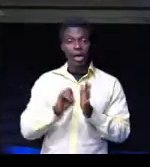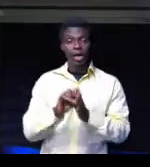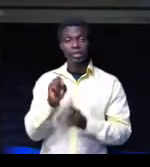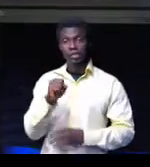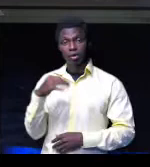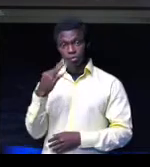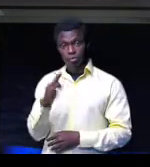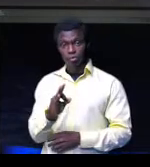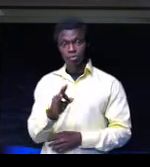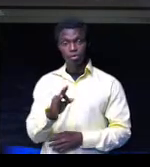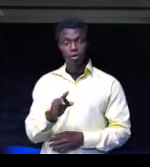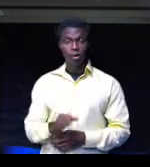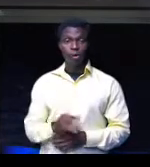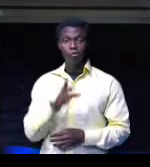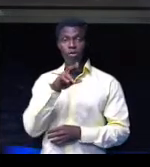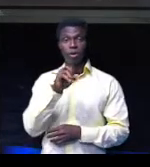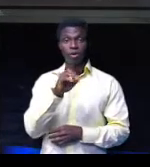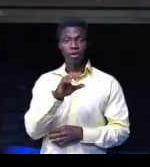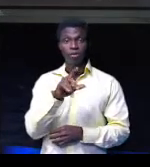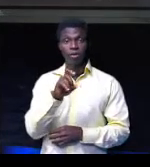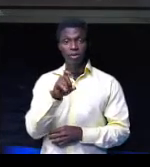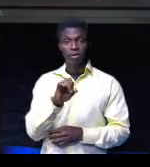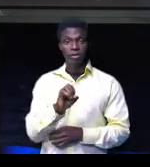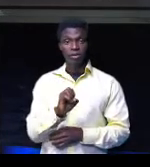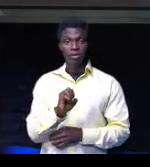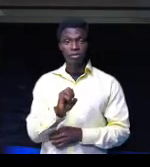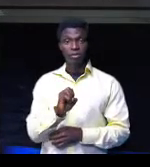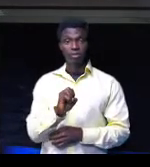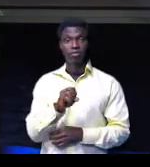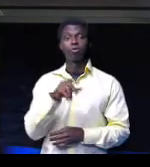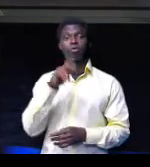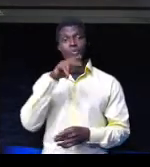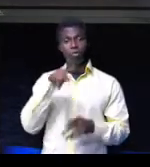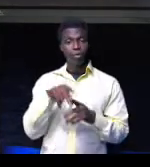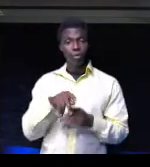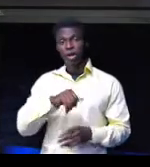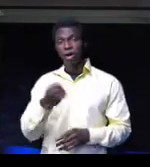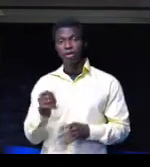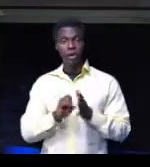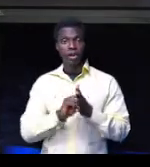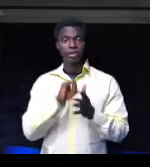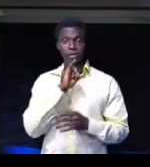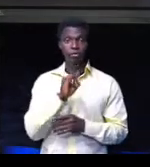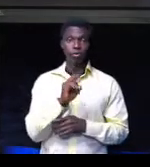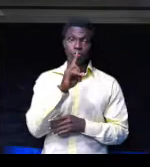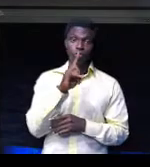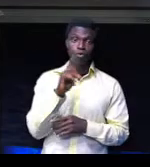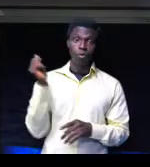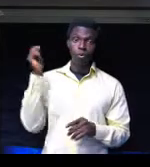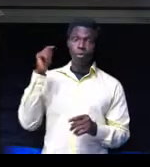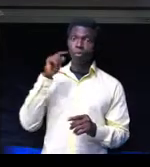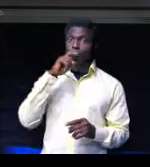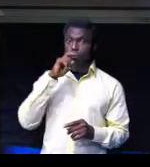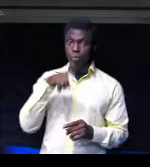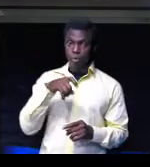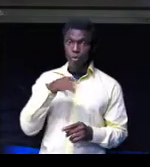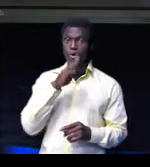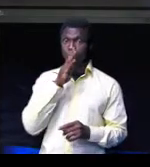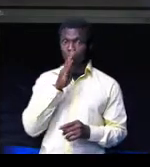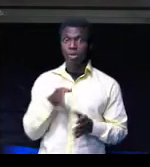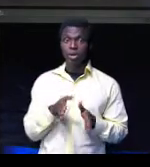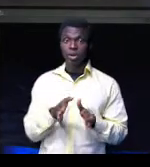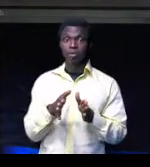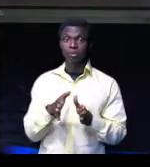are examples of reflexive pronouns. Another example is one must be permitted to